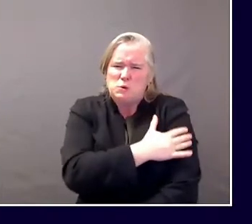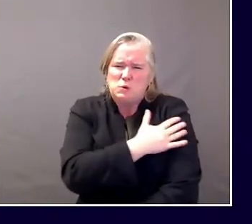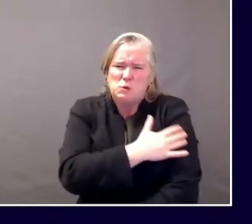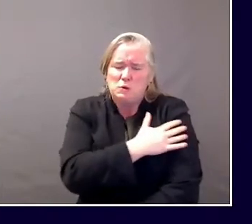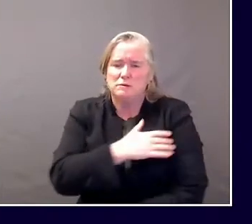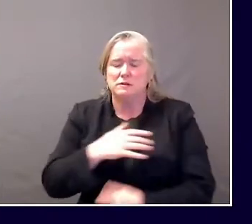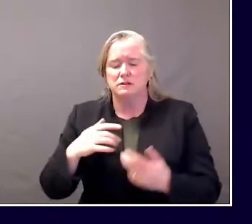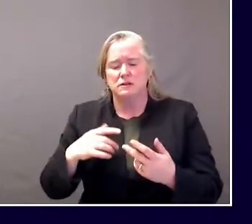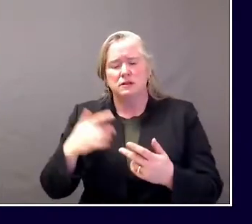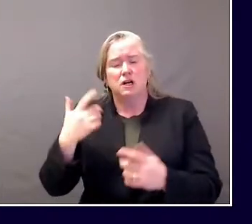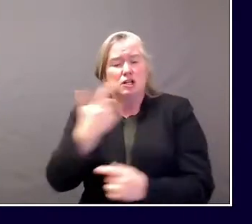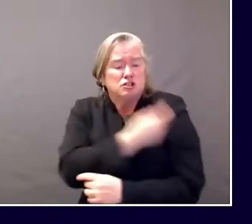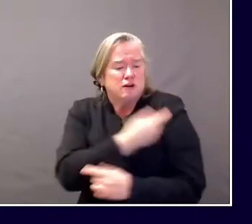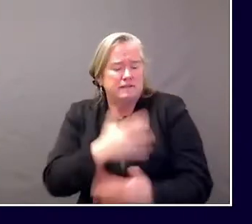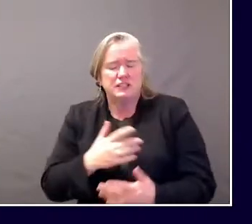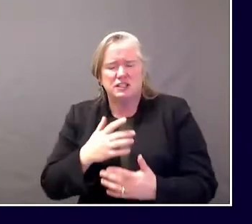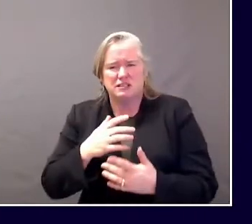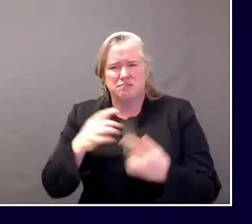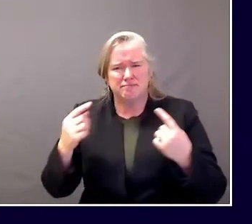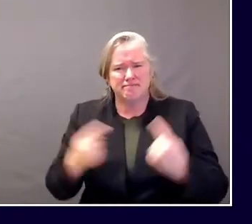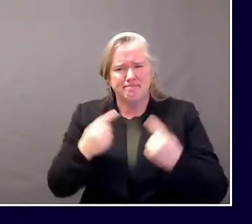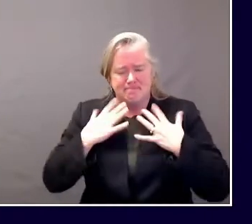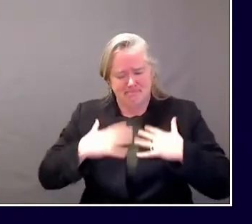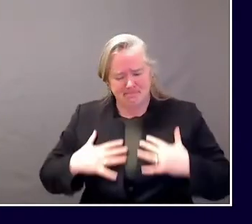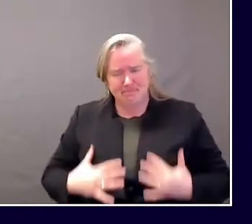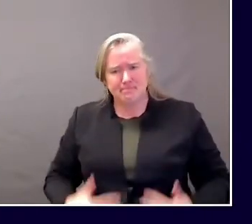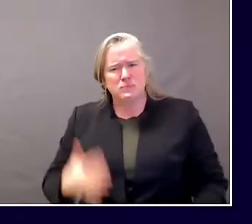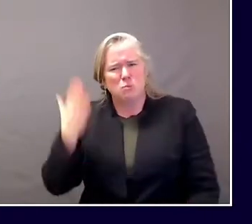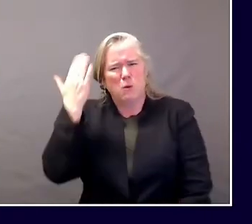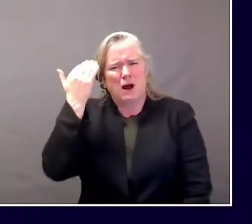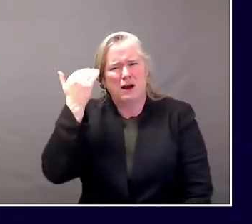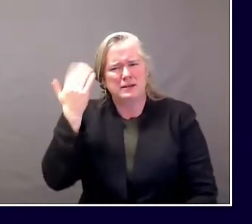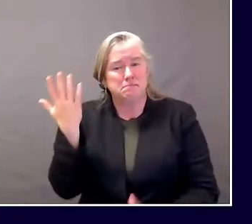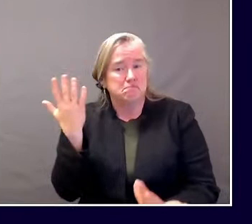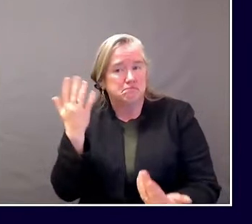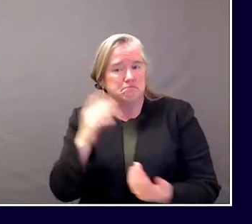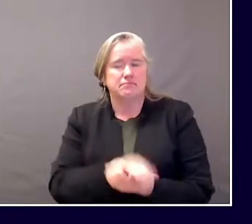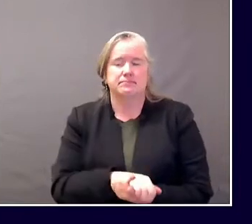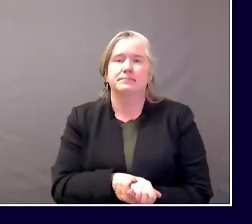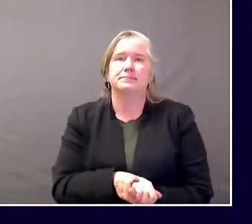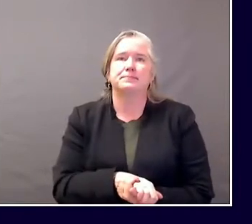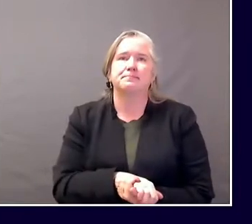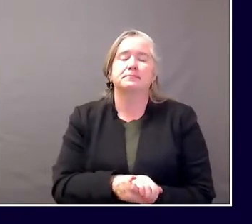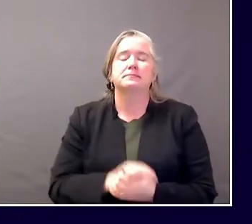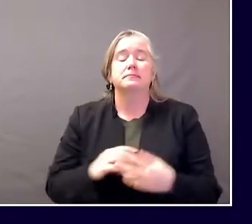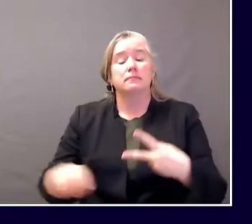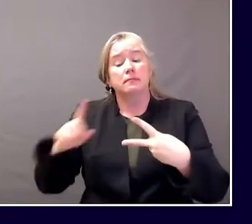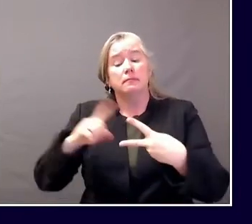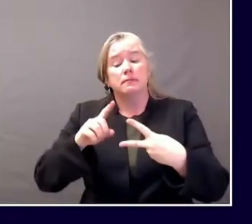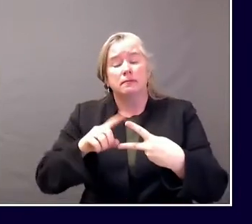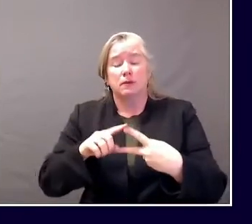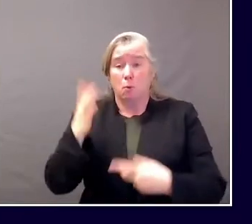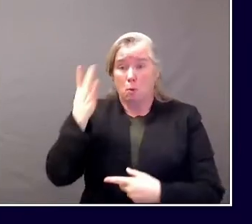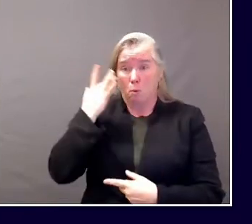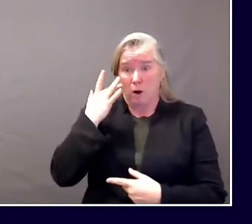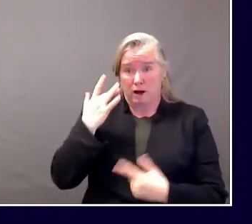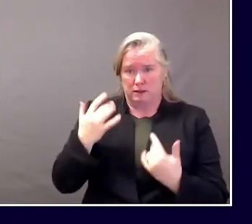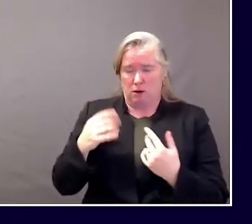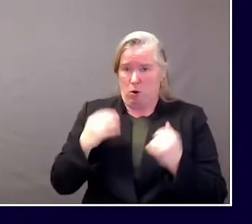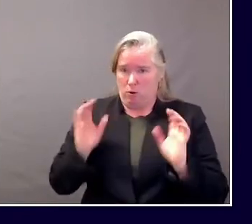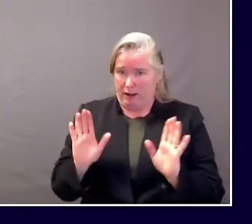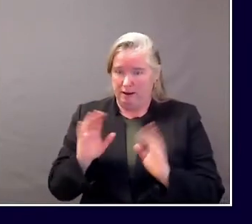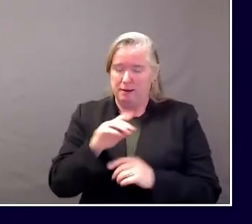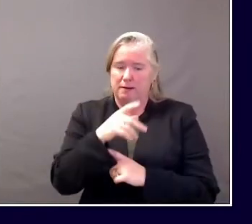get the vaccine? Why does that happen? Let me first start with why you need to get 2 doses of the current vaccines we